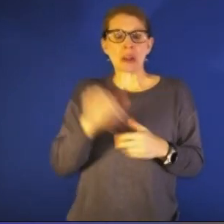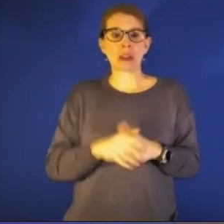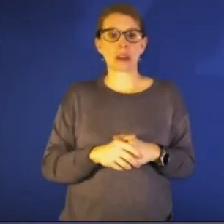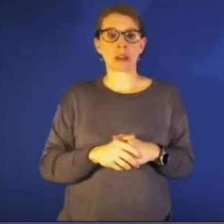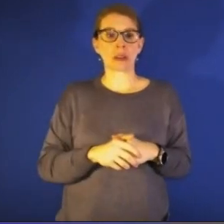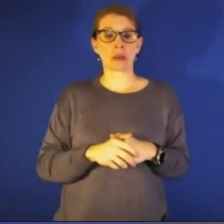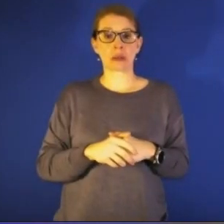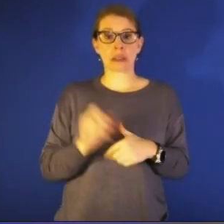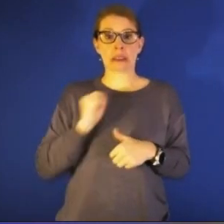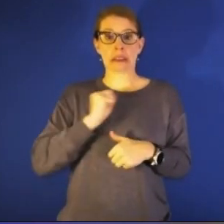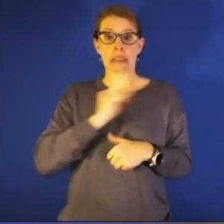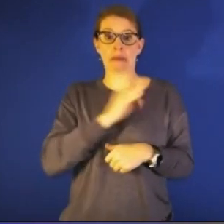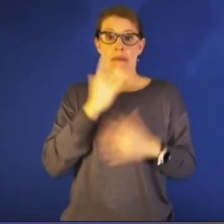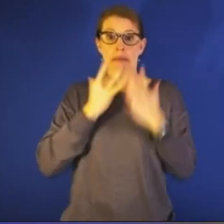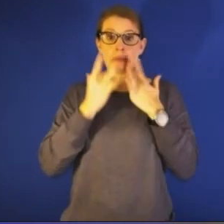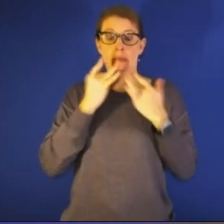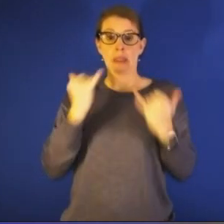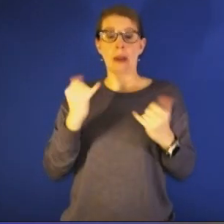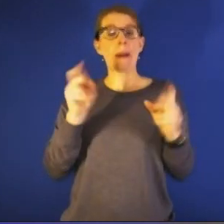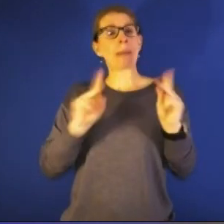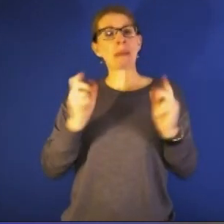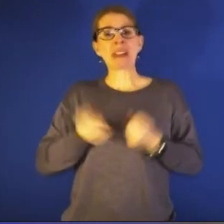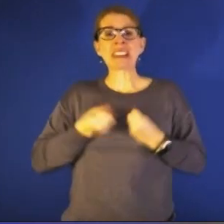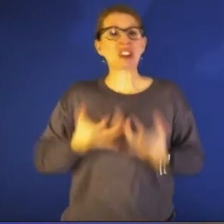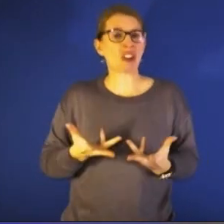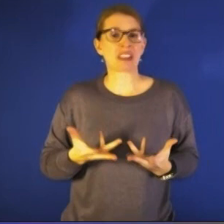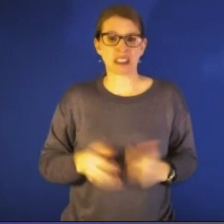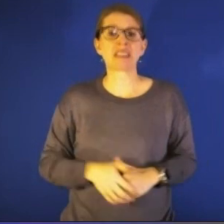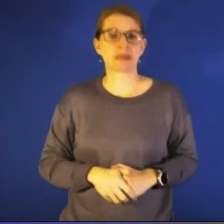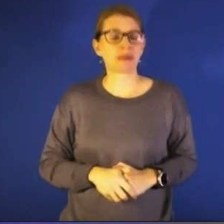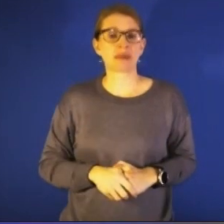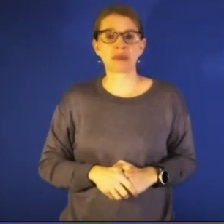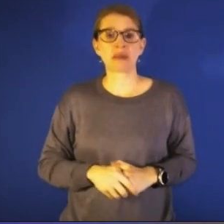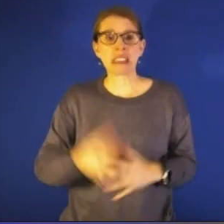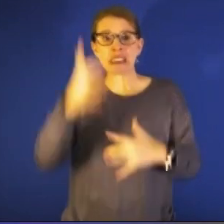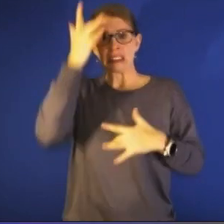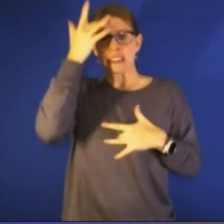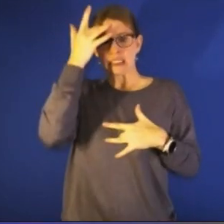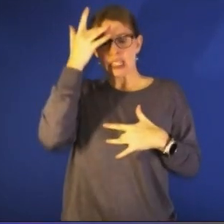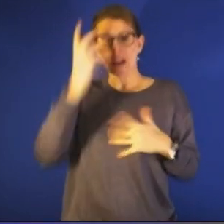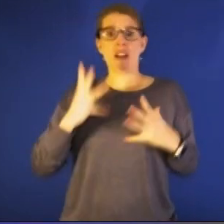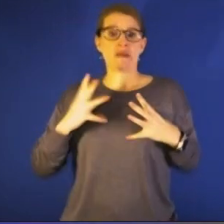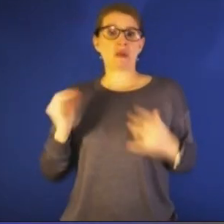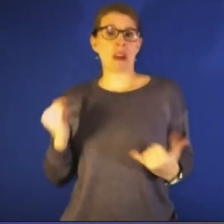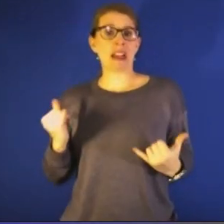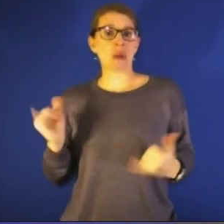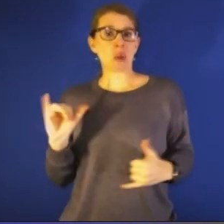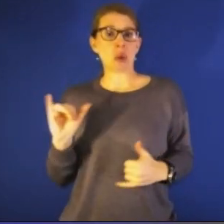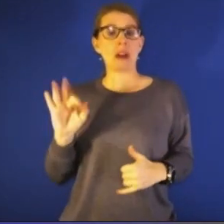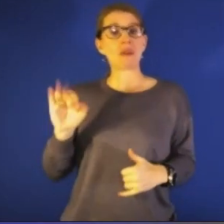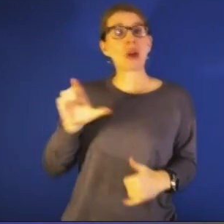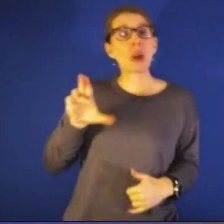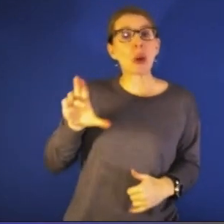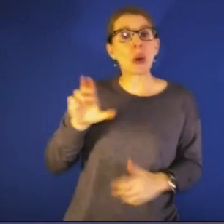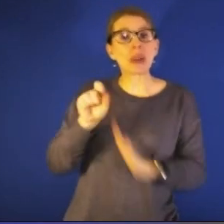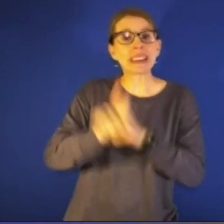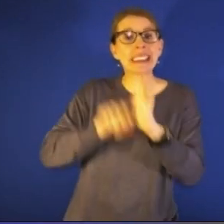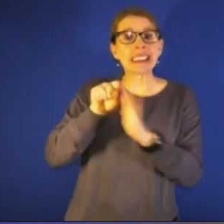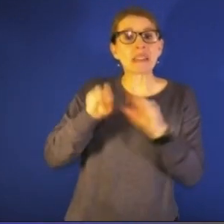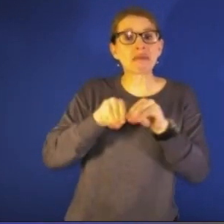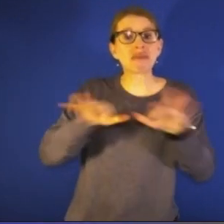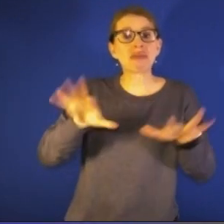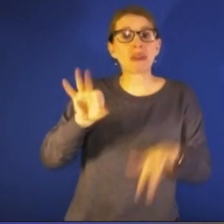to do it. So I think folks are exhausted. I think they're often sick right now. It is the flu season. We're seeing a lot of influenza